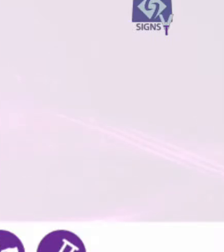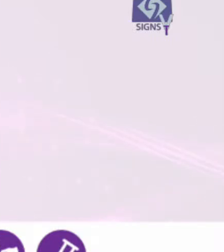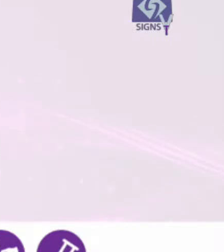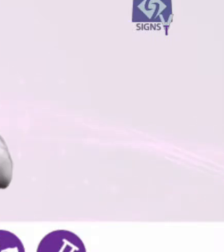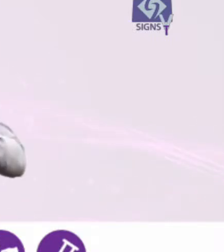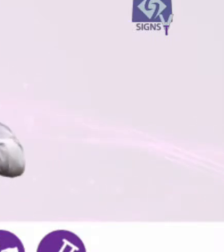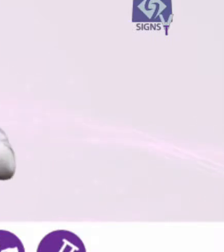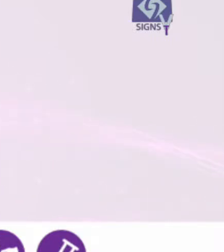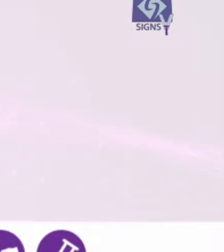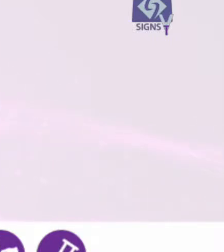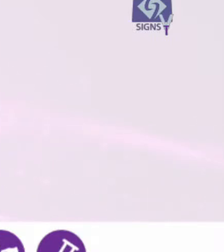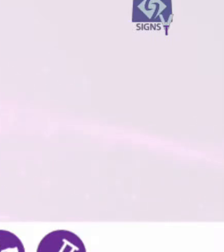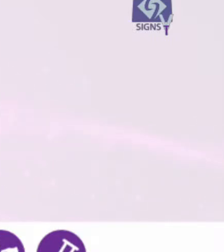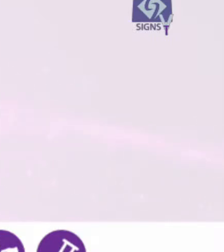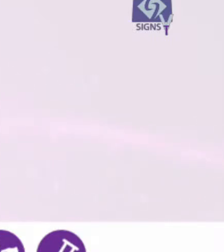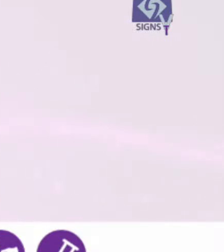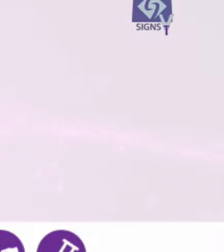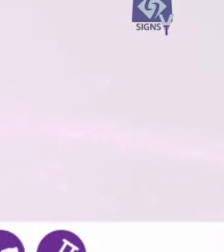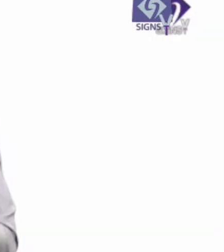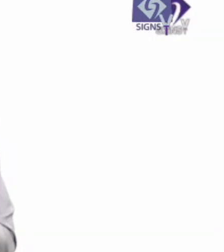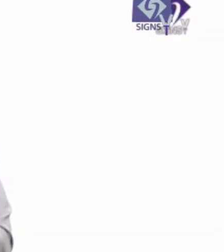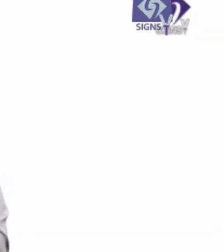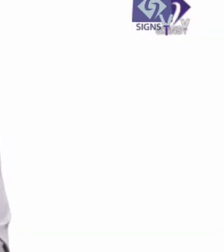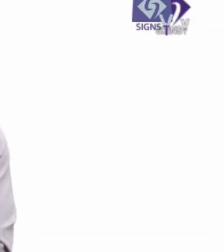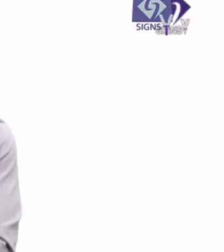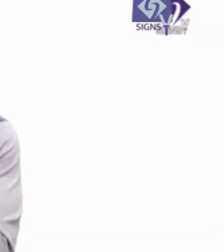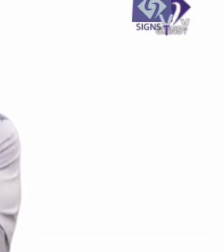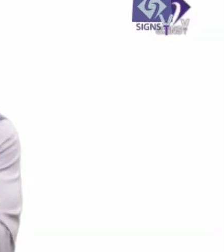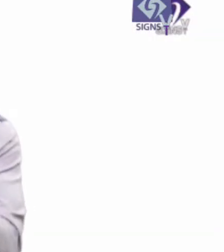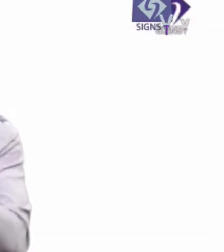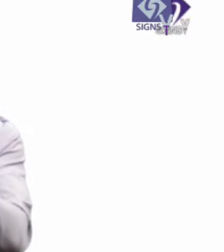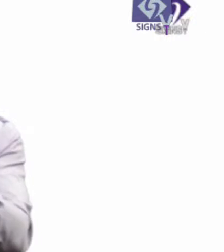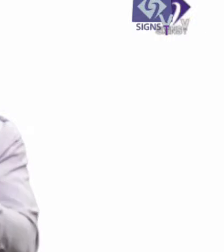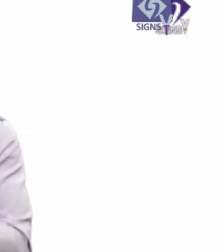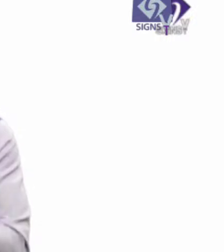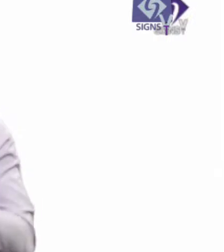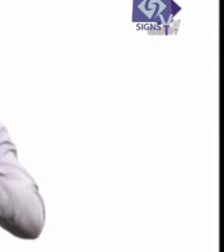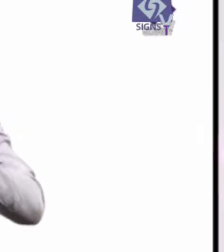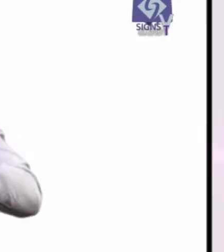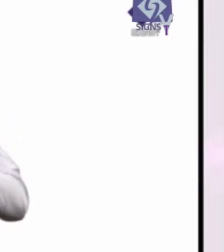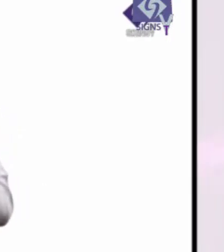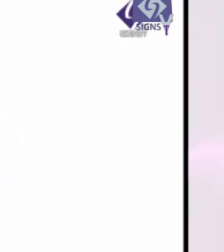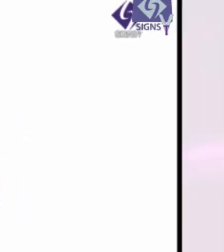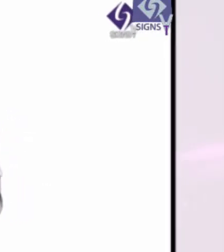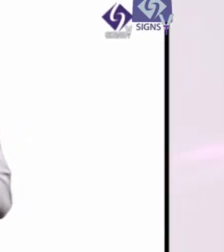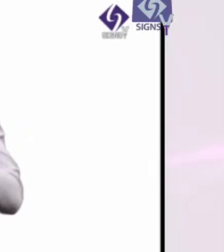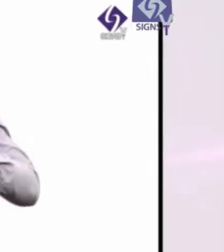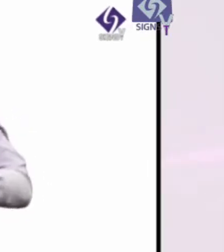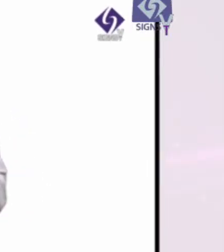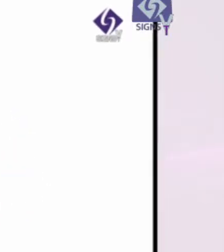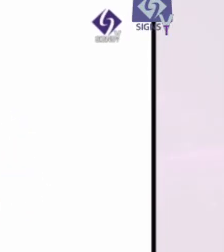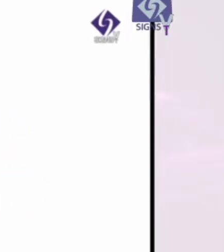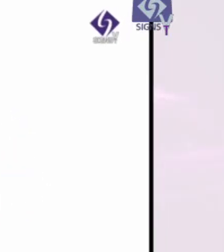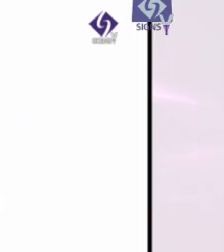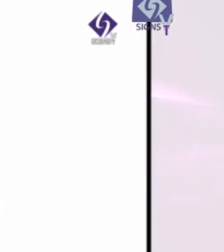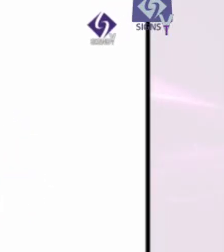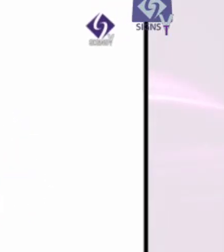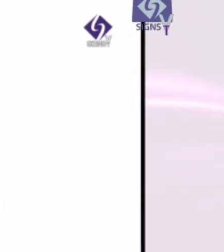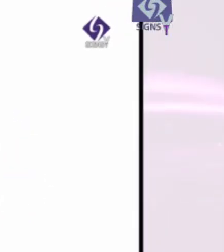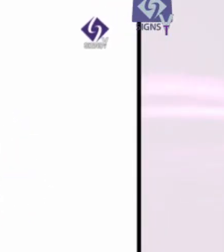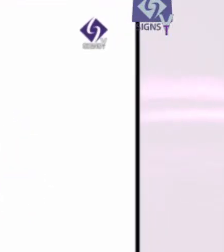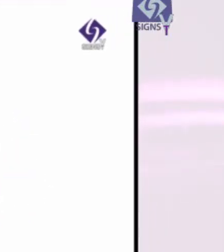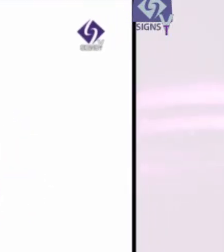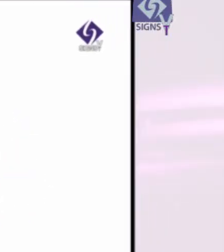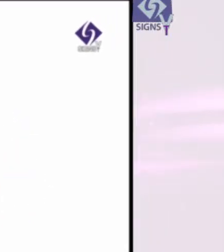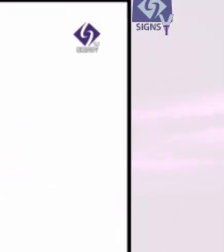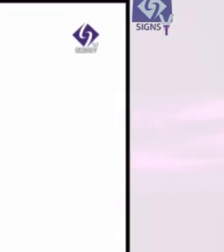development of persons with disabilities. Uniquely, Science TV has enabled many persons with disabilities to